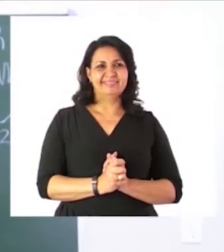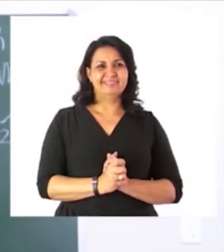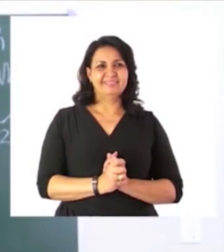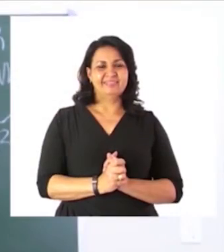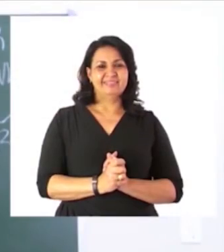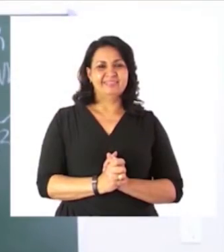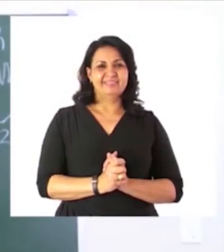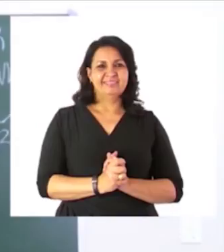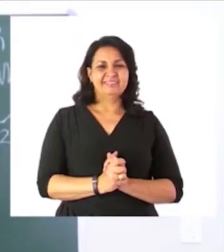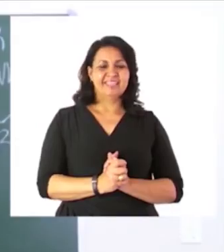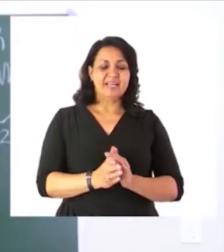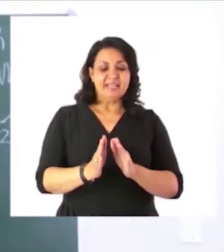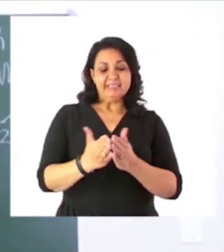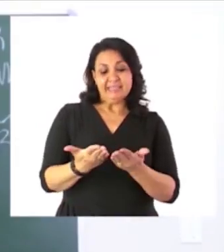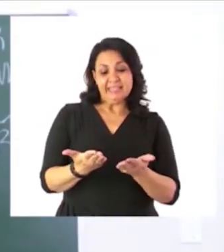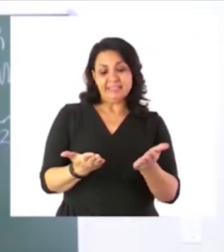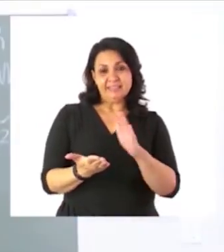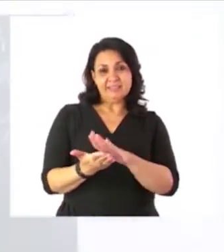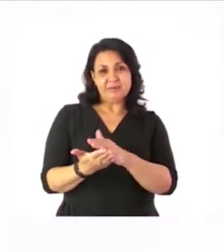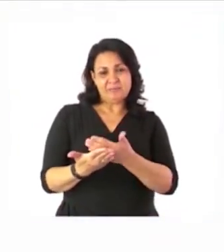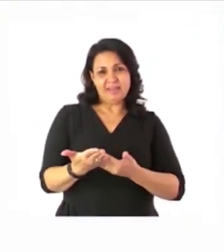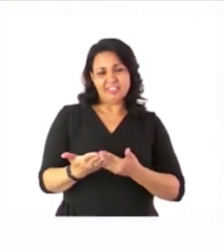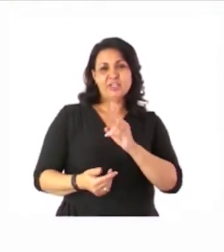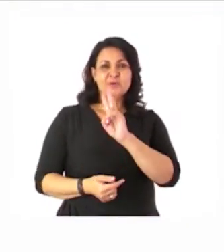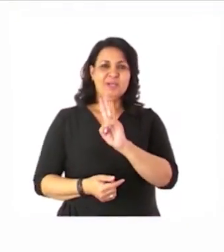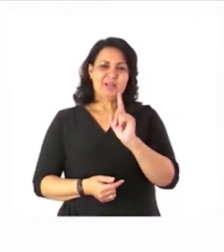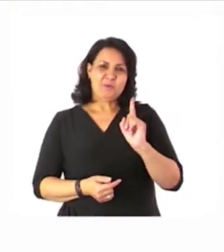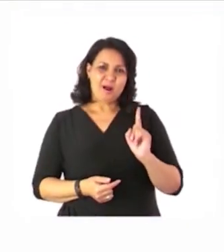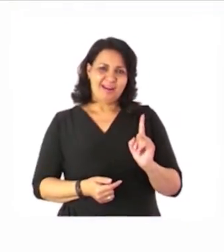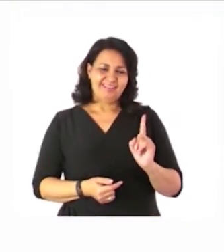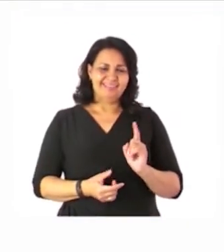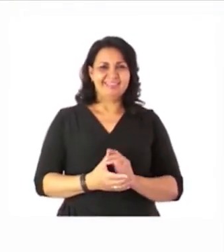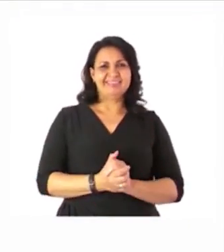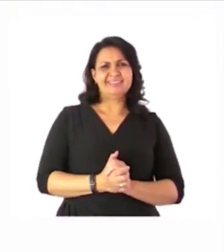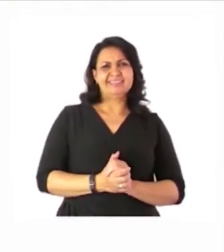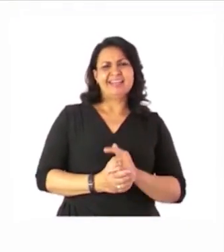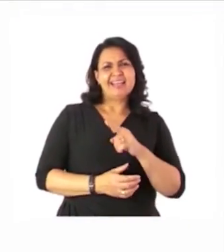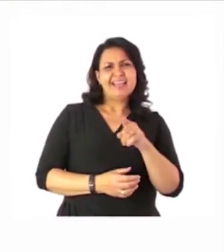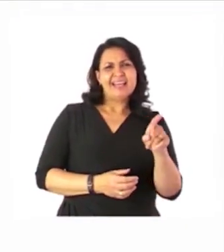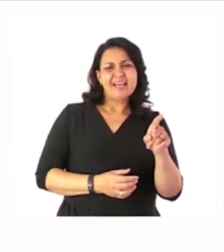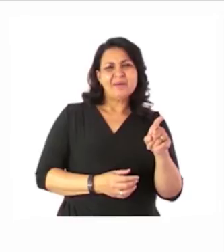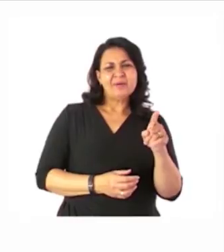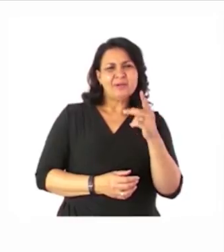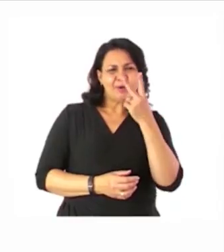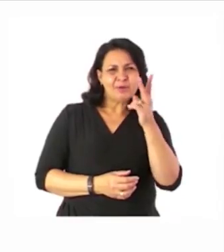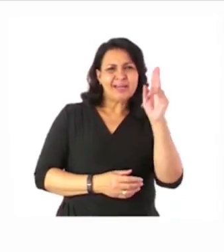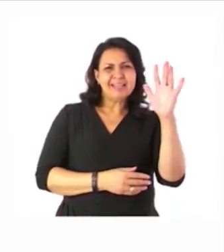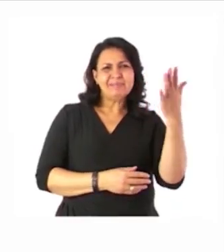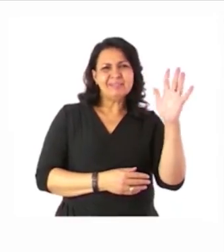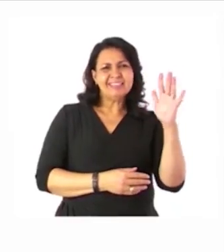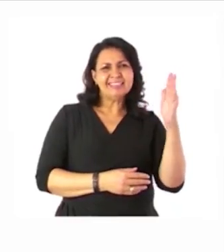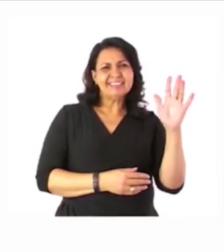please turn to page 21 here we're going to look at the pictures